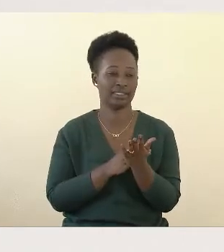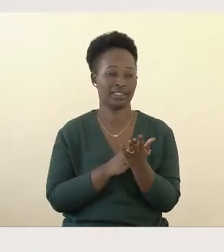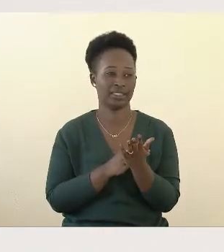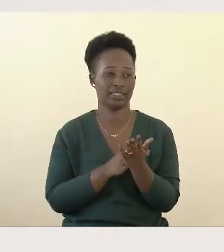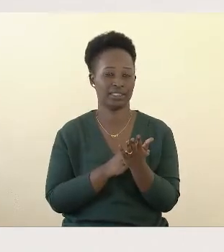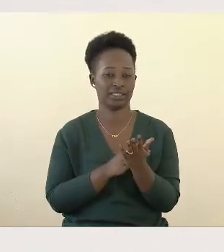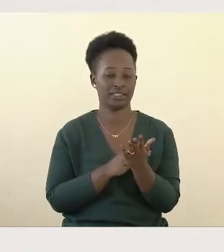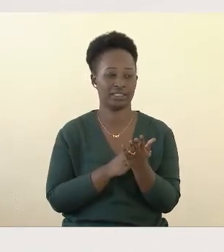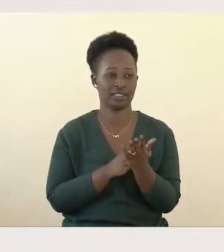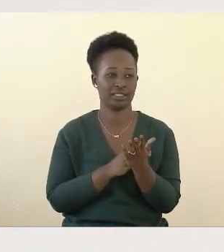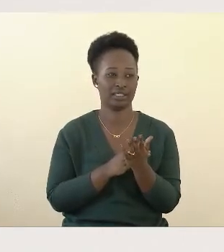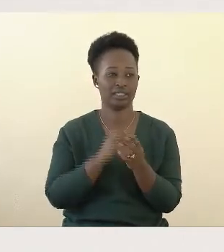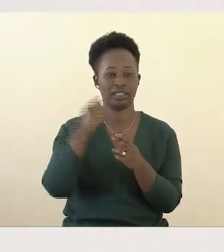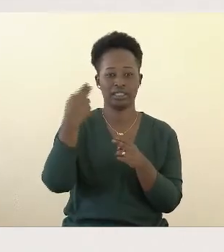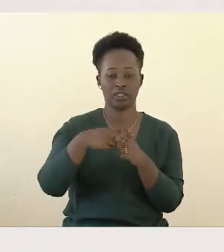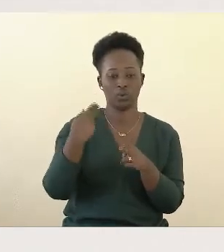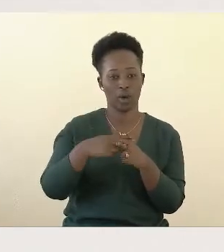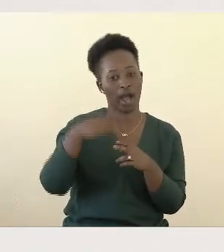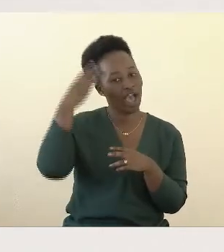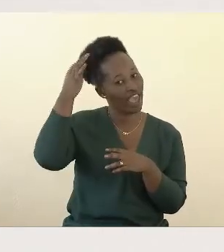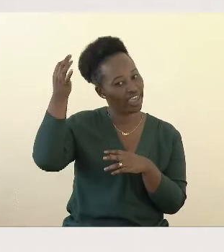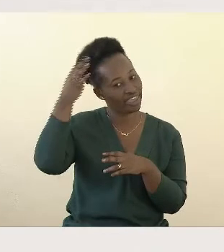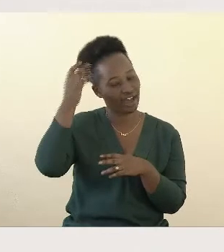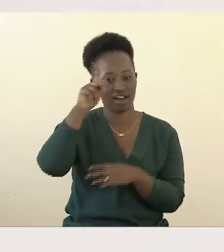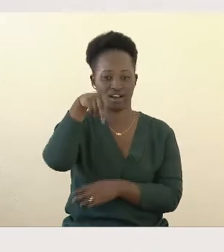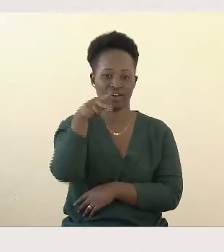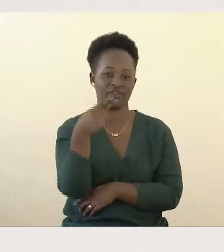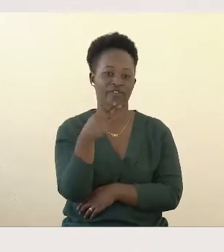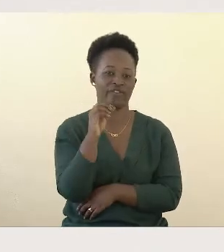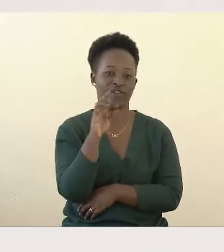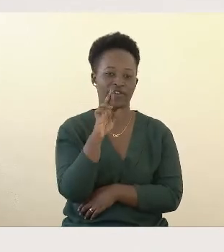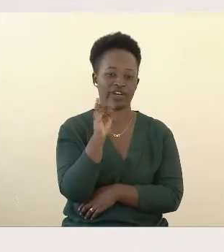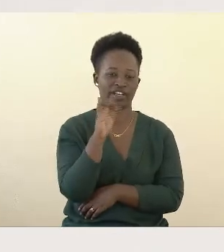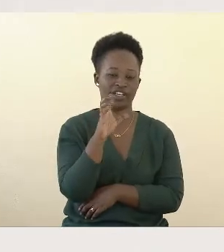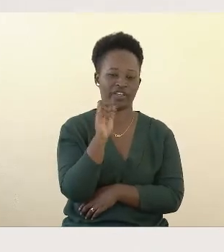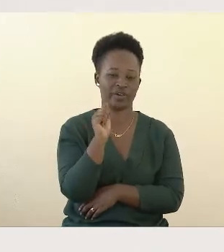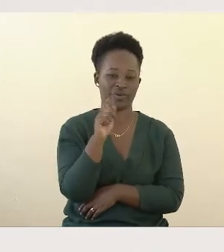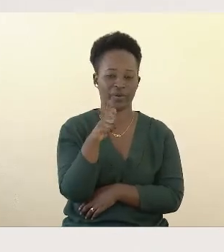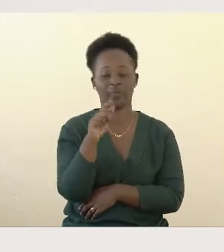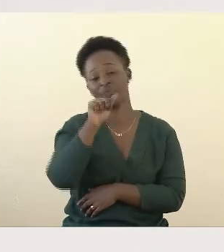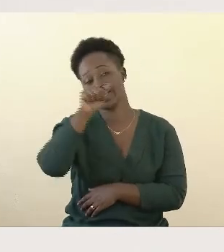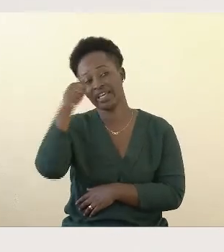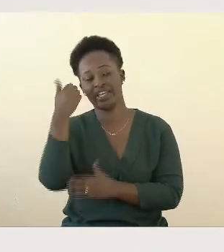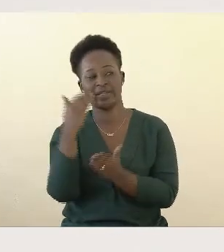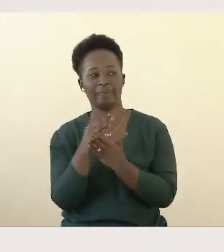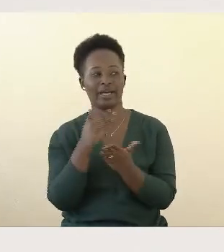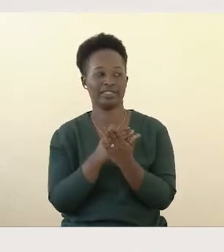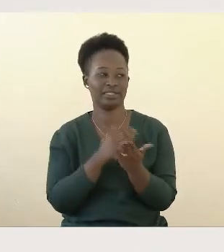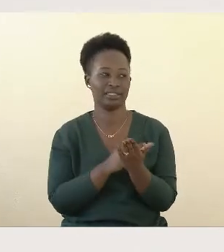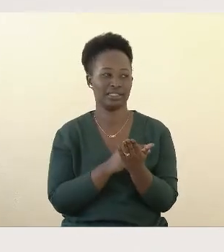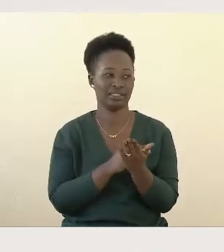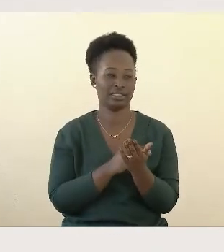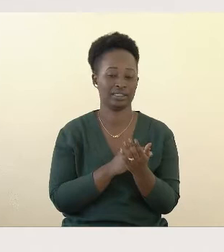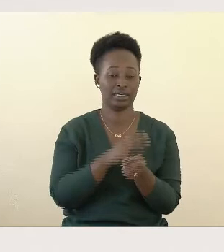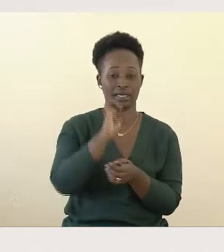raised up, what you call hair follicle. We have other parts which are found, the parts that makes up the